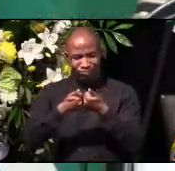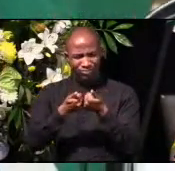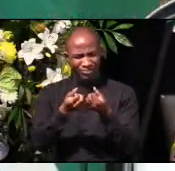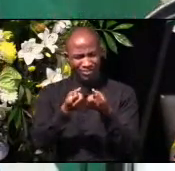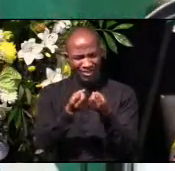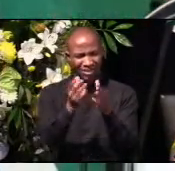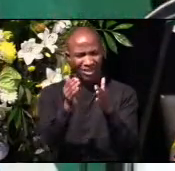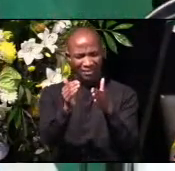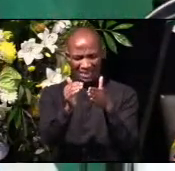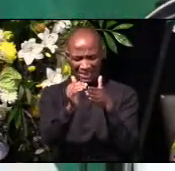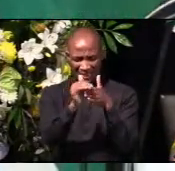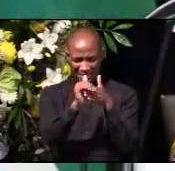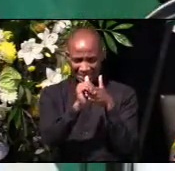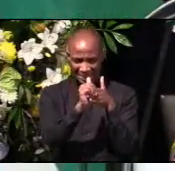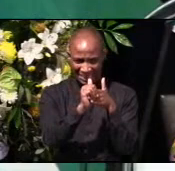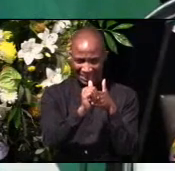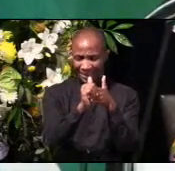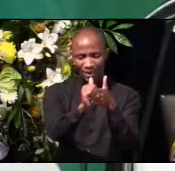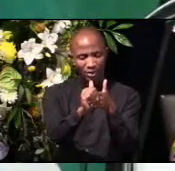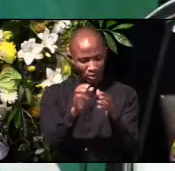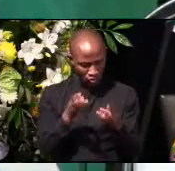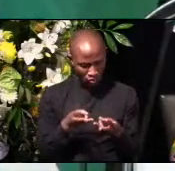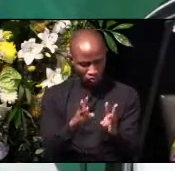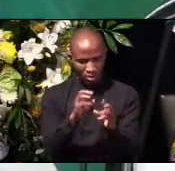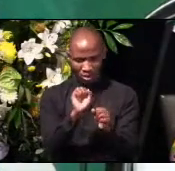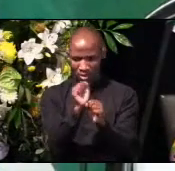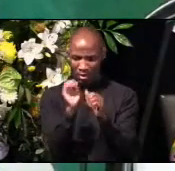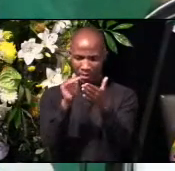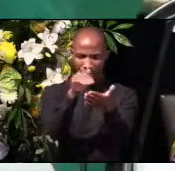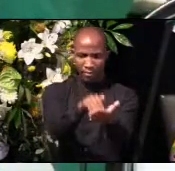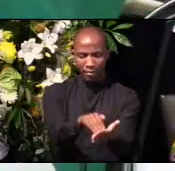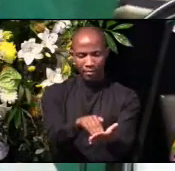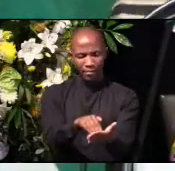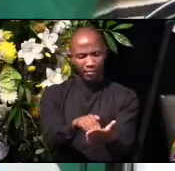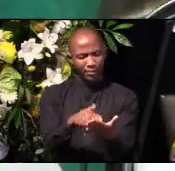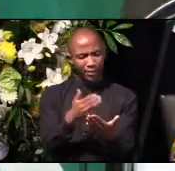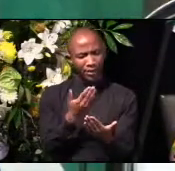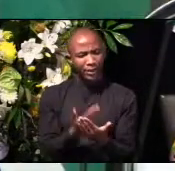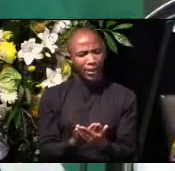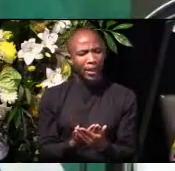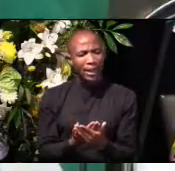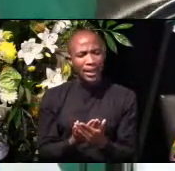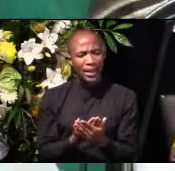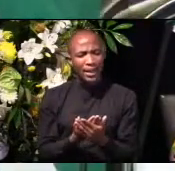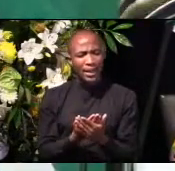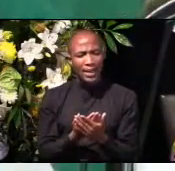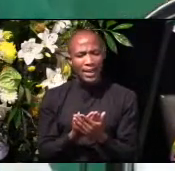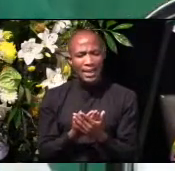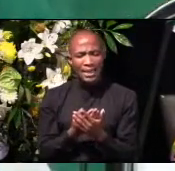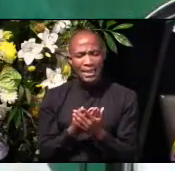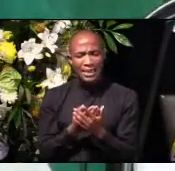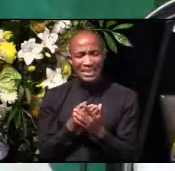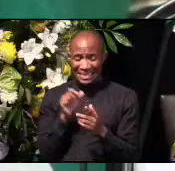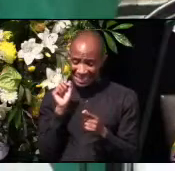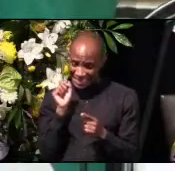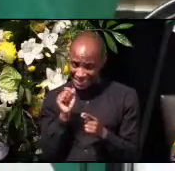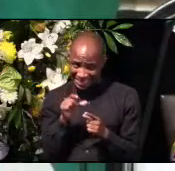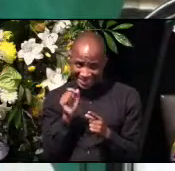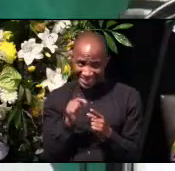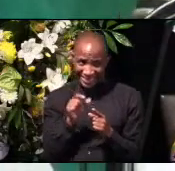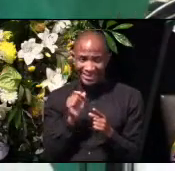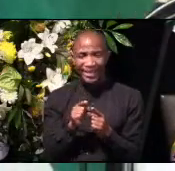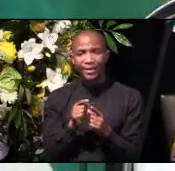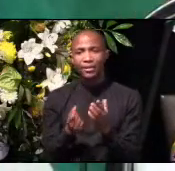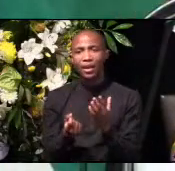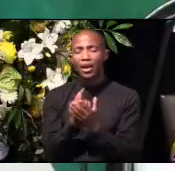to be the masters of their destiny the needle in our history has moved